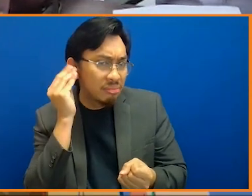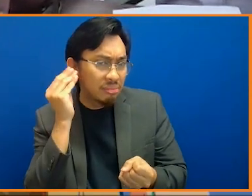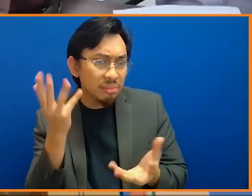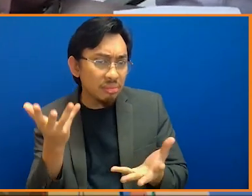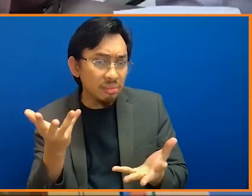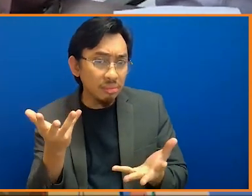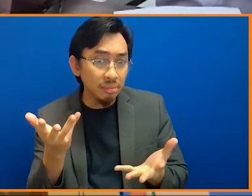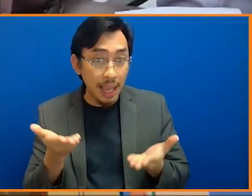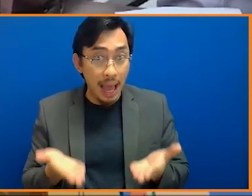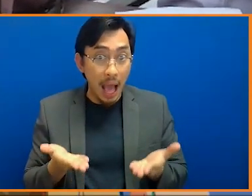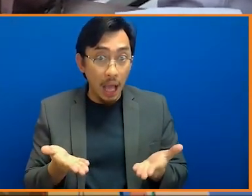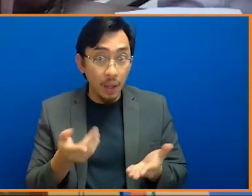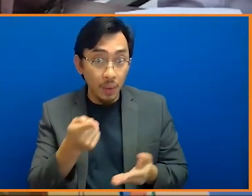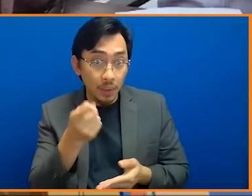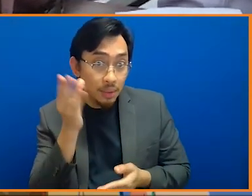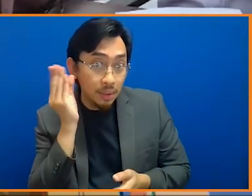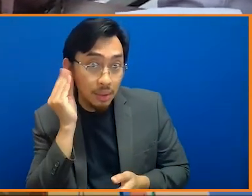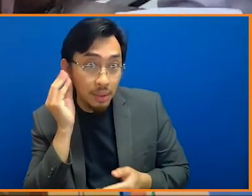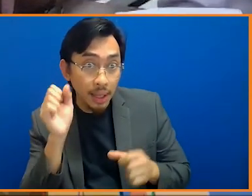still. No.